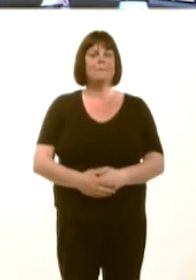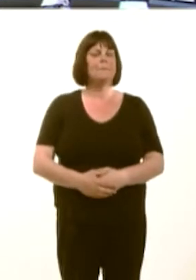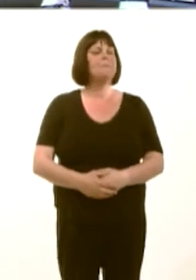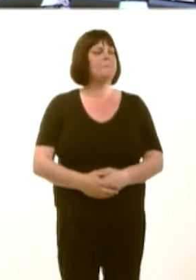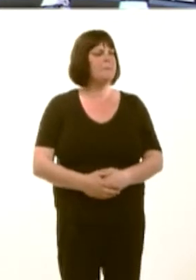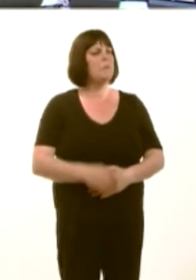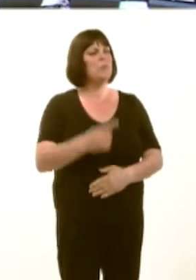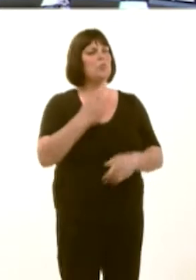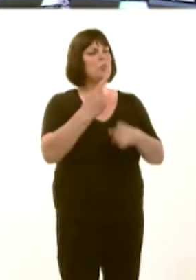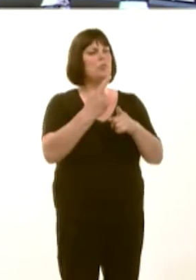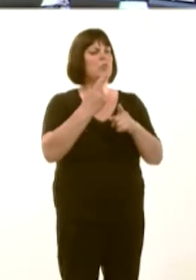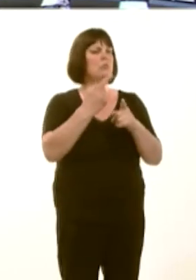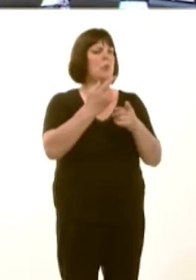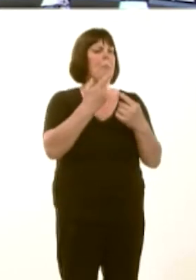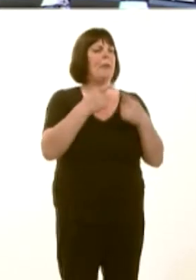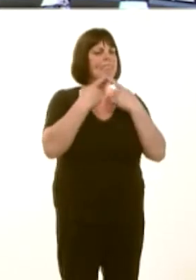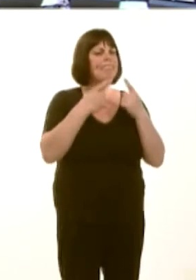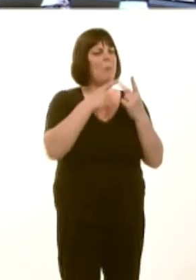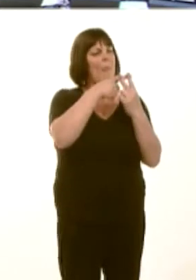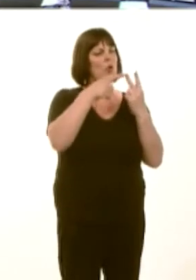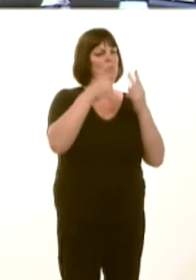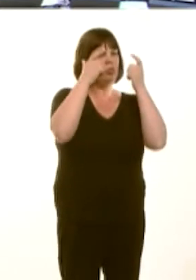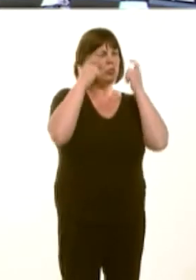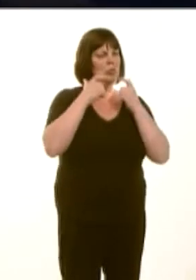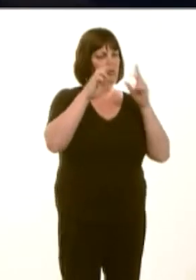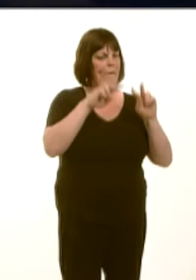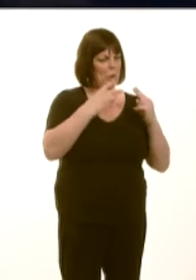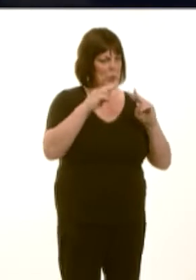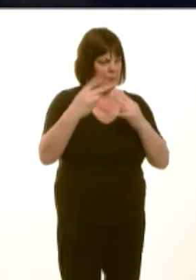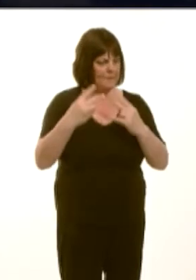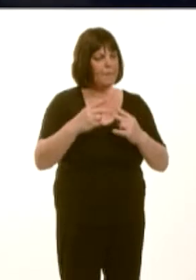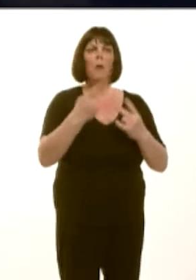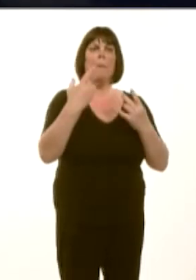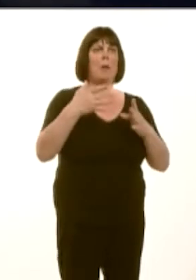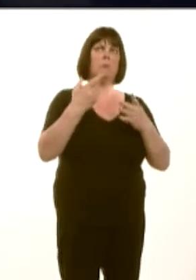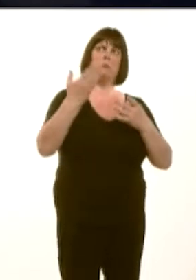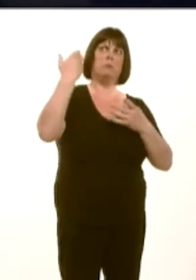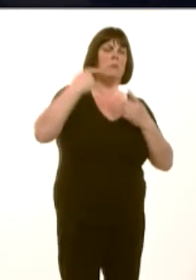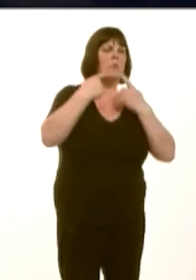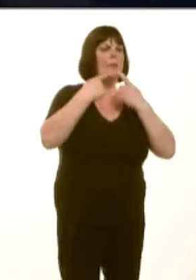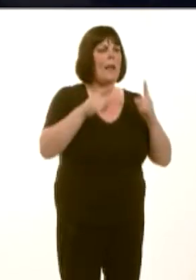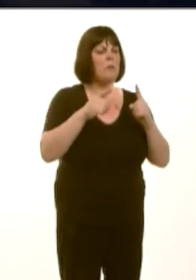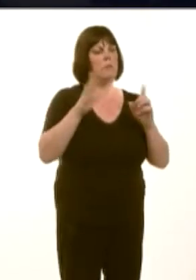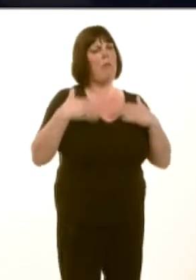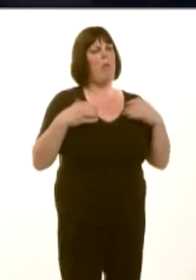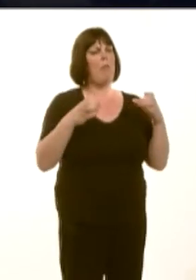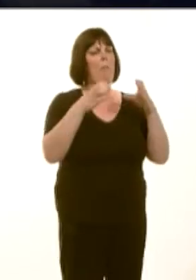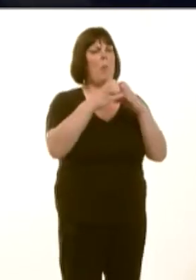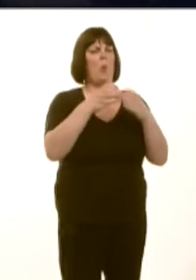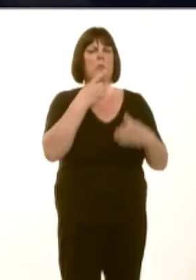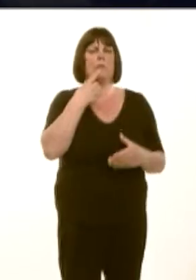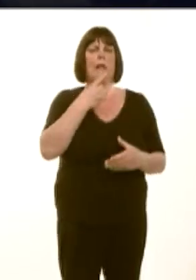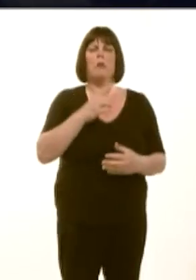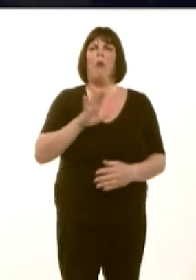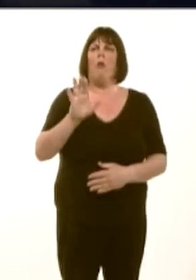the two judicial reviews. Now, when they were announced initially, the Health Board said that they weren't going